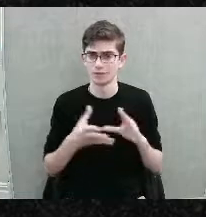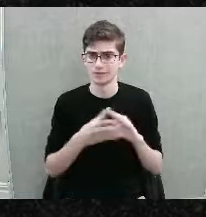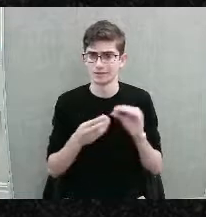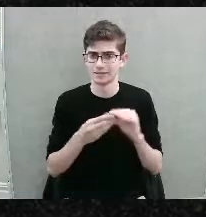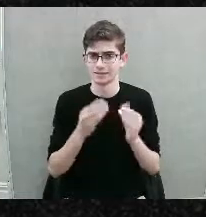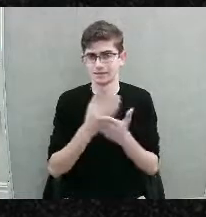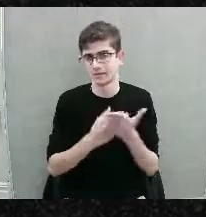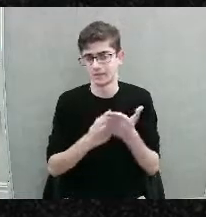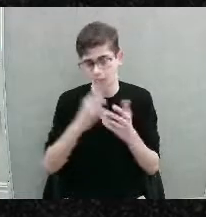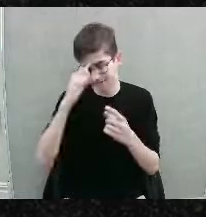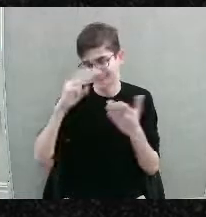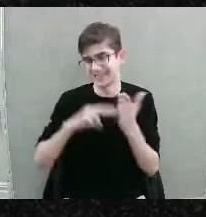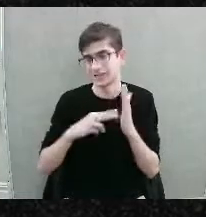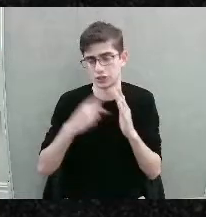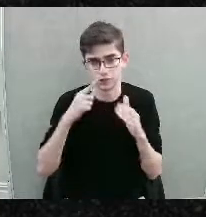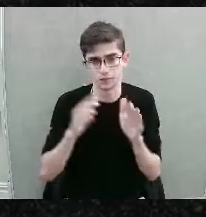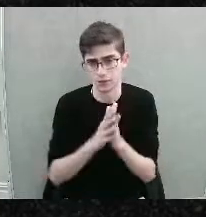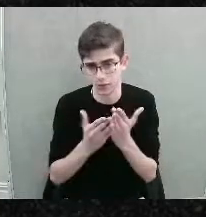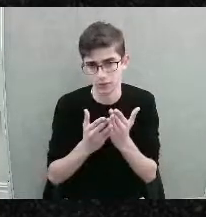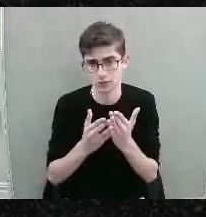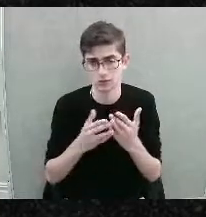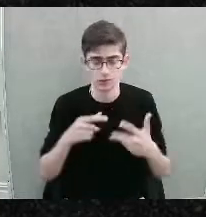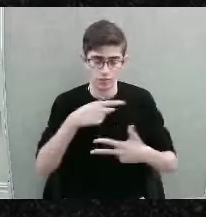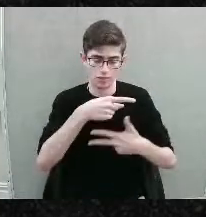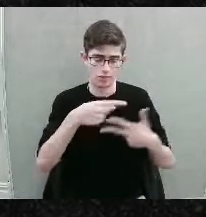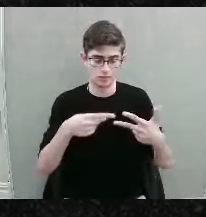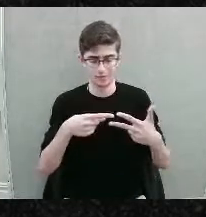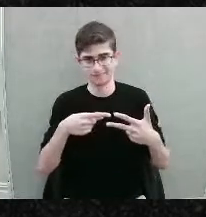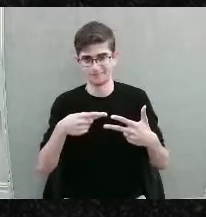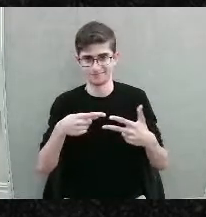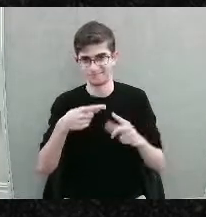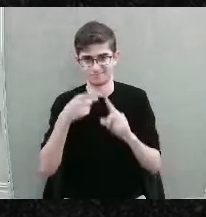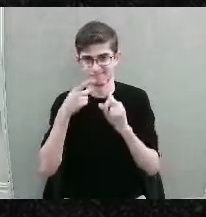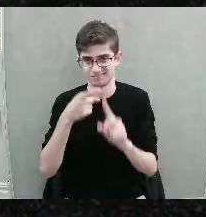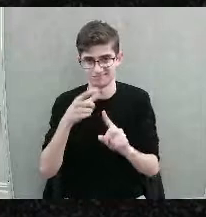central intentions were for this volume, three big takeaways that we